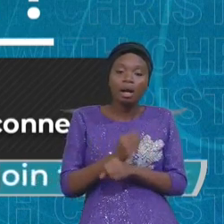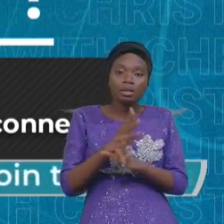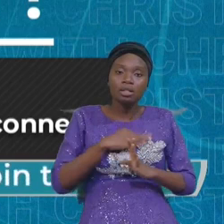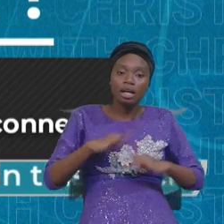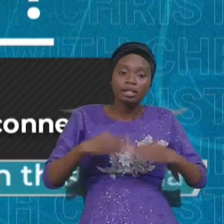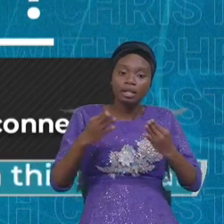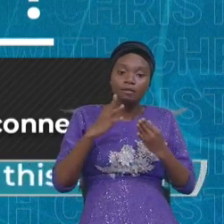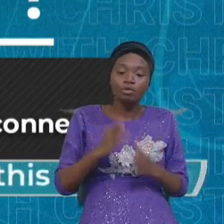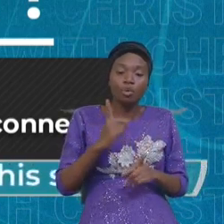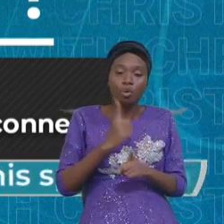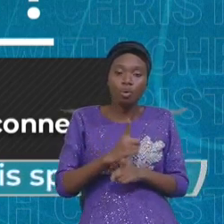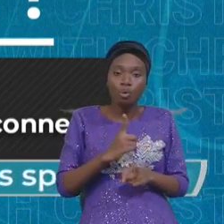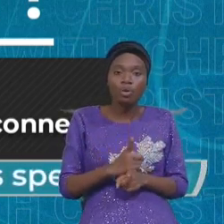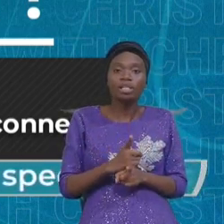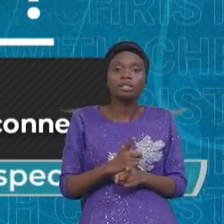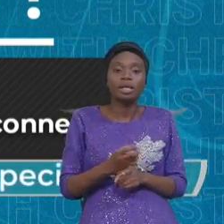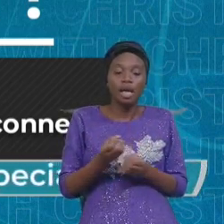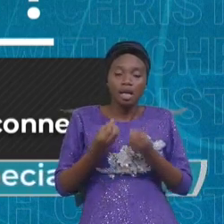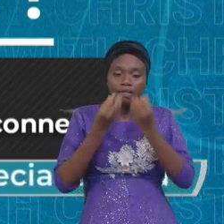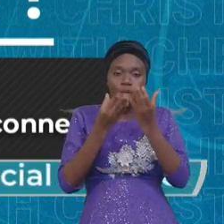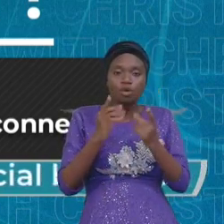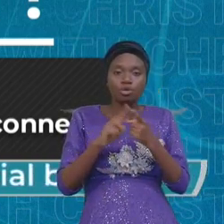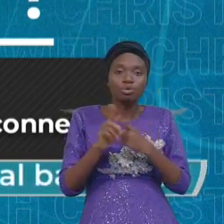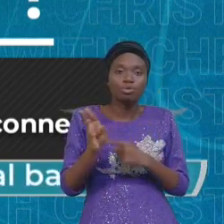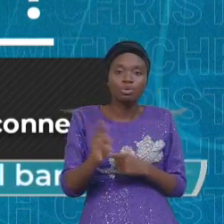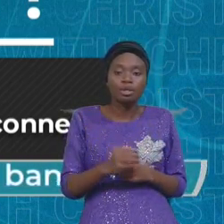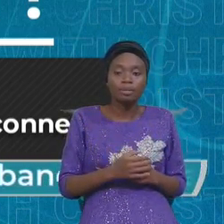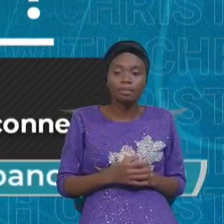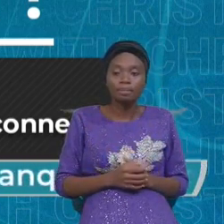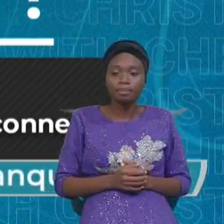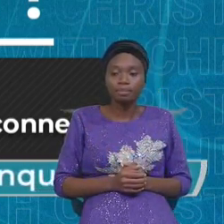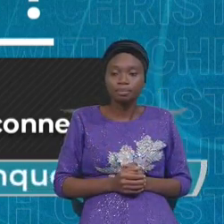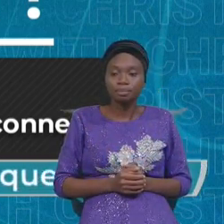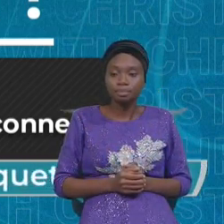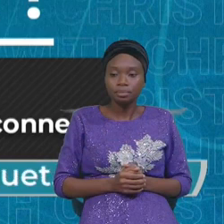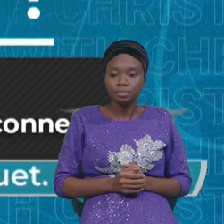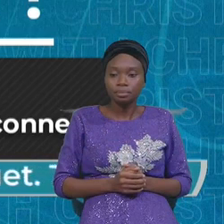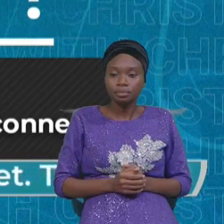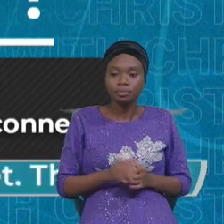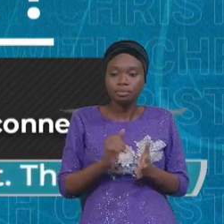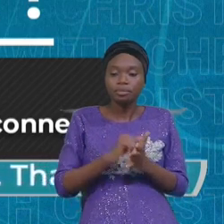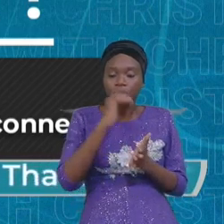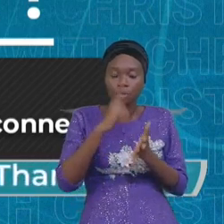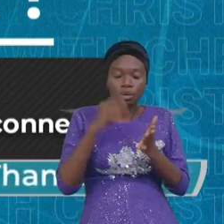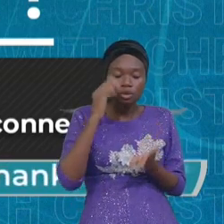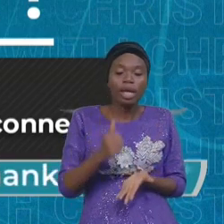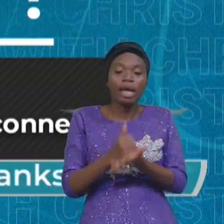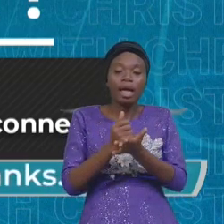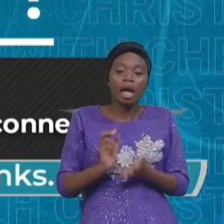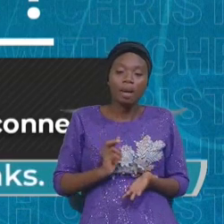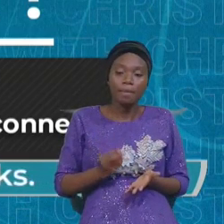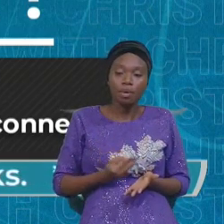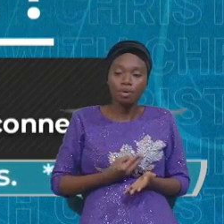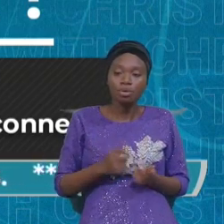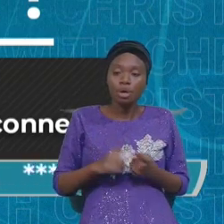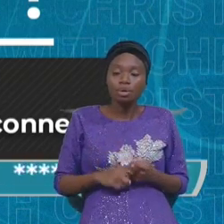them. Your correct details. That's what will help us to reach